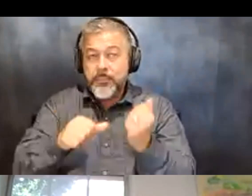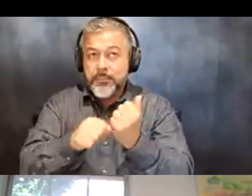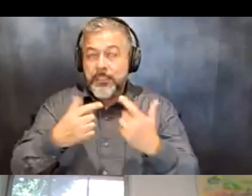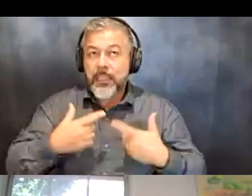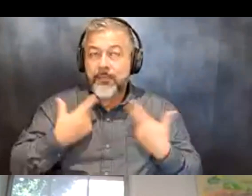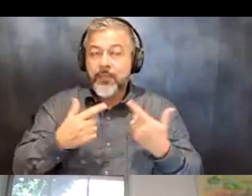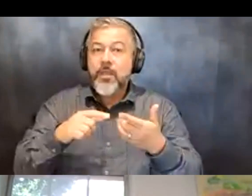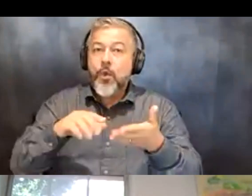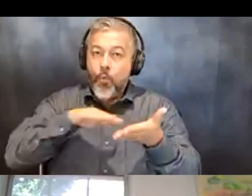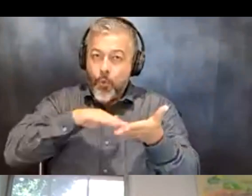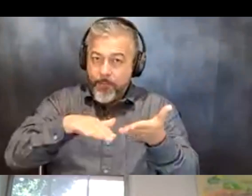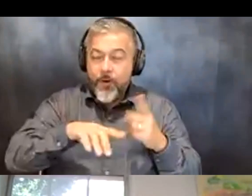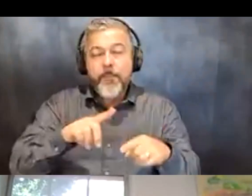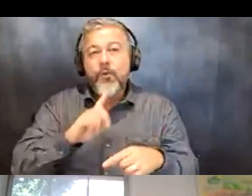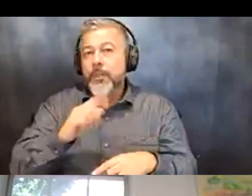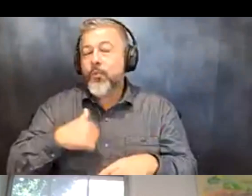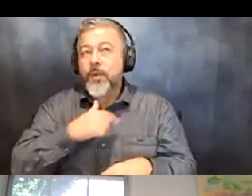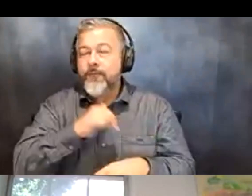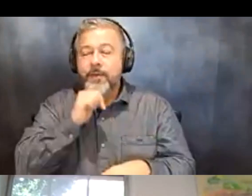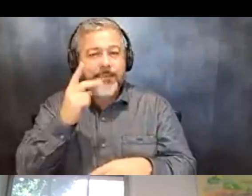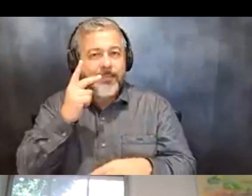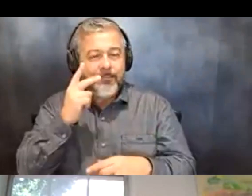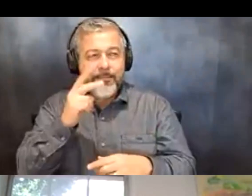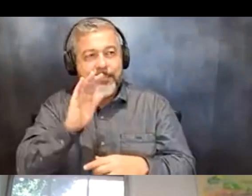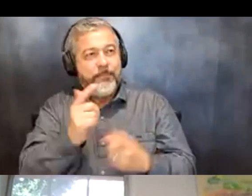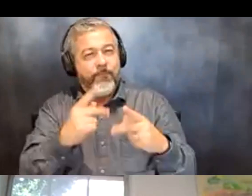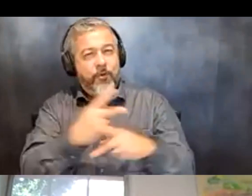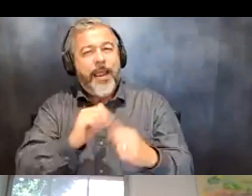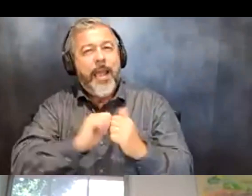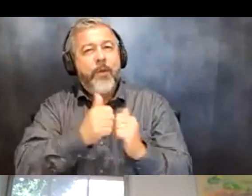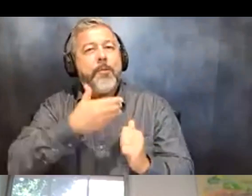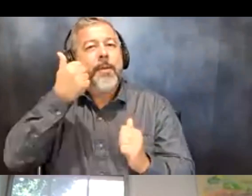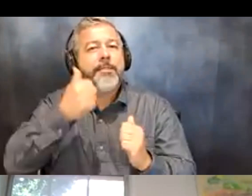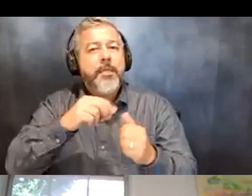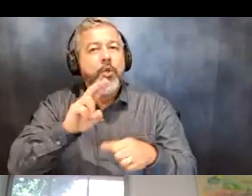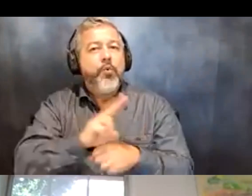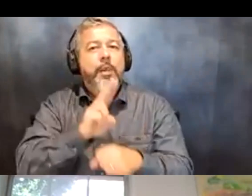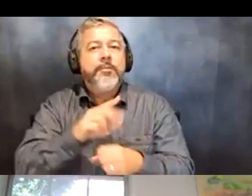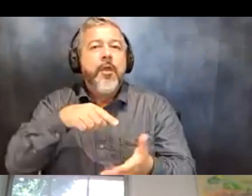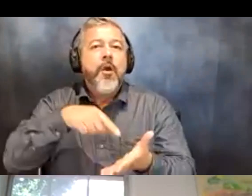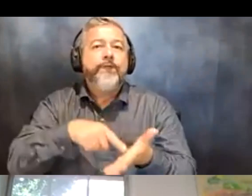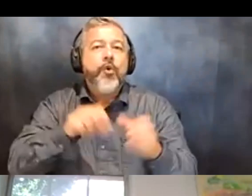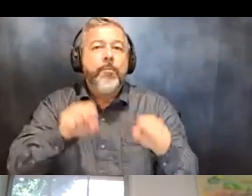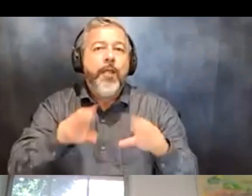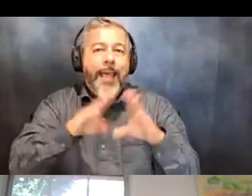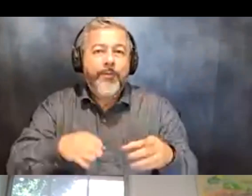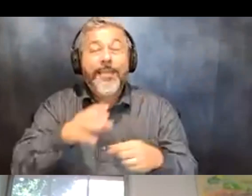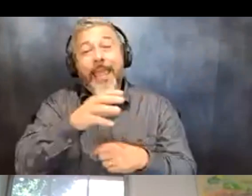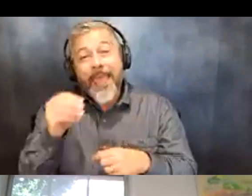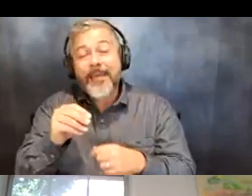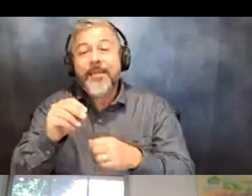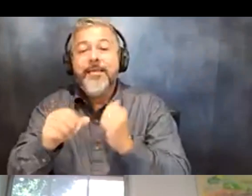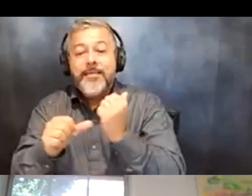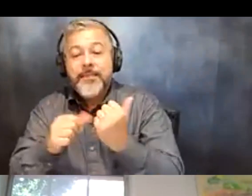we have not really seemed to figure out how to best utilize affordable housing and the assisted living waiver together. So if we